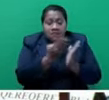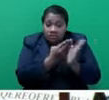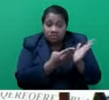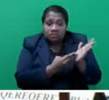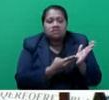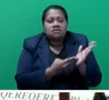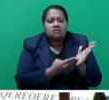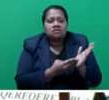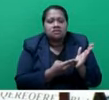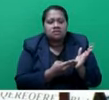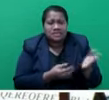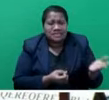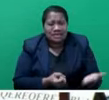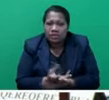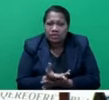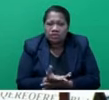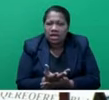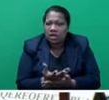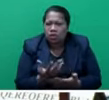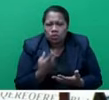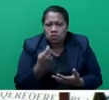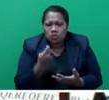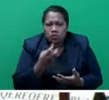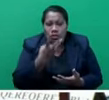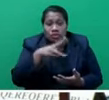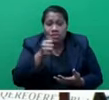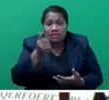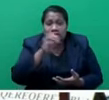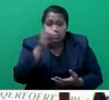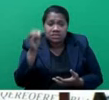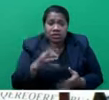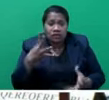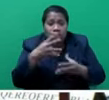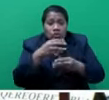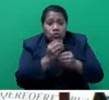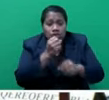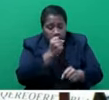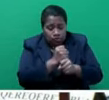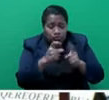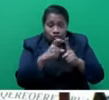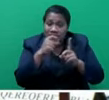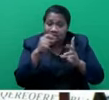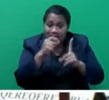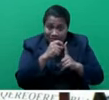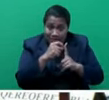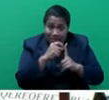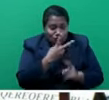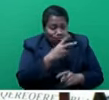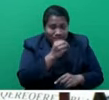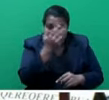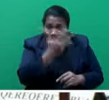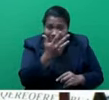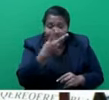the expenditure was almost 36% of the total GDP. For 2019 and